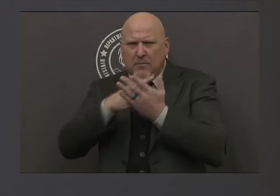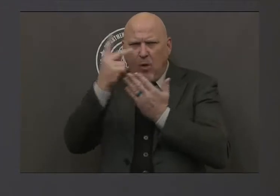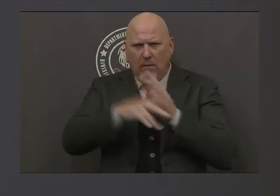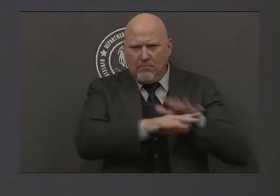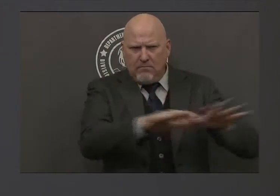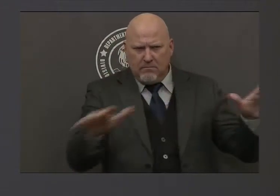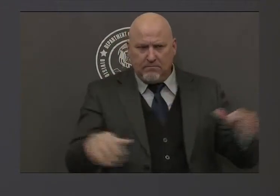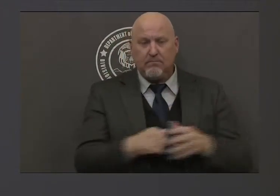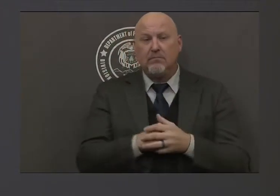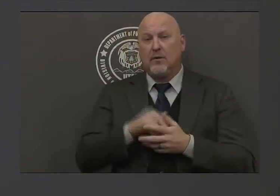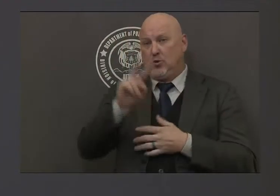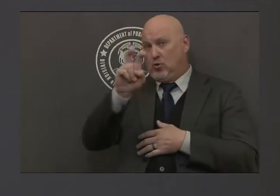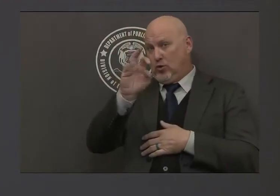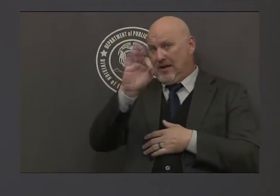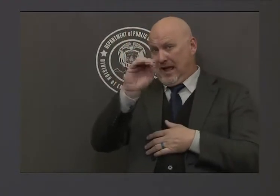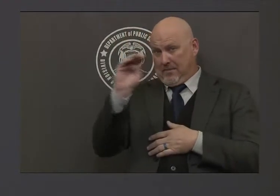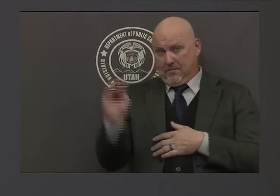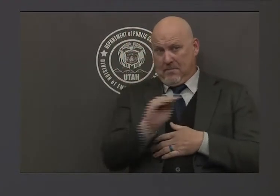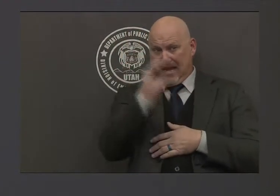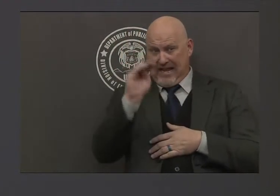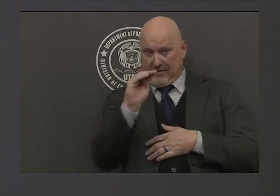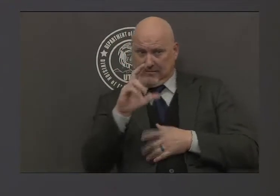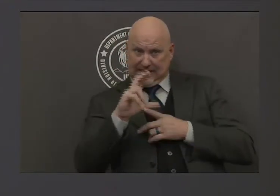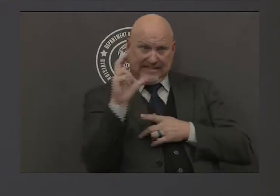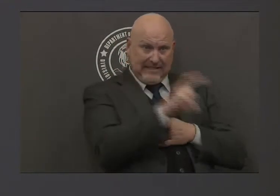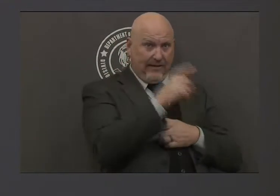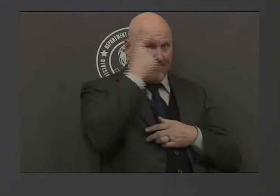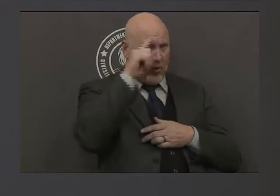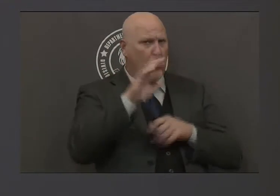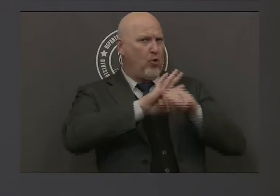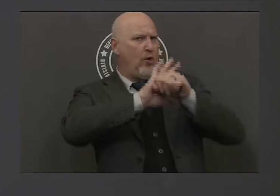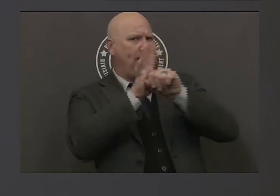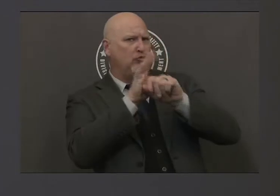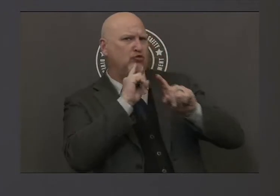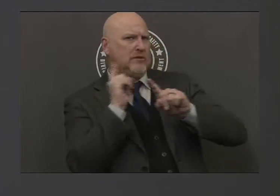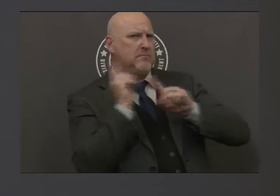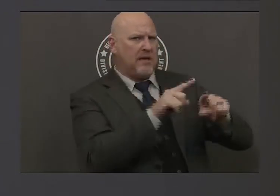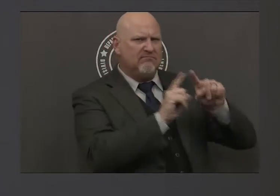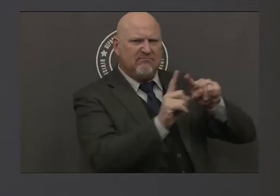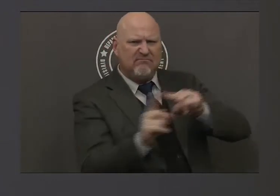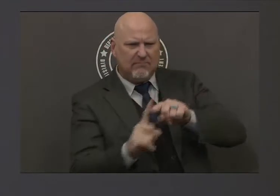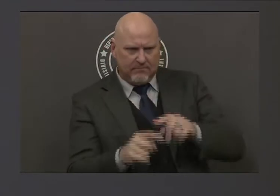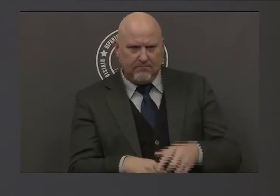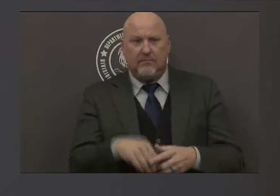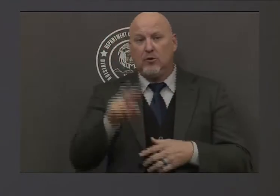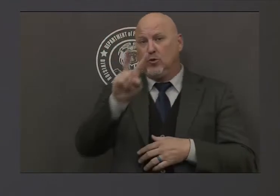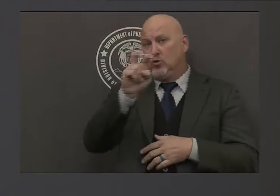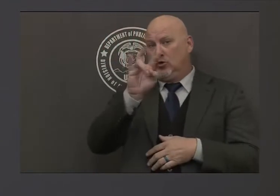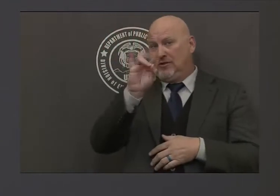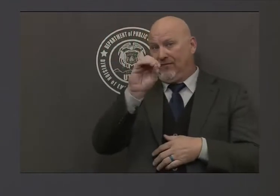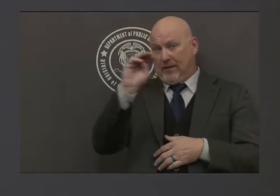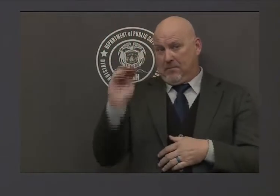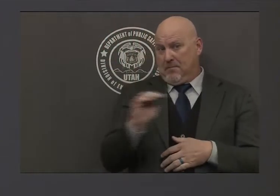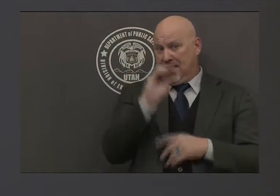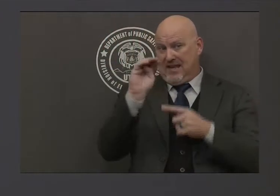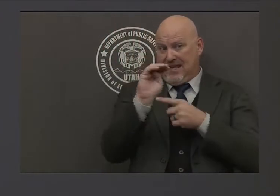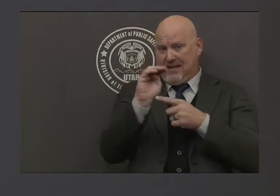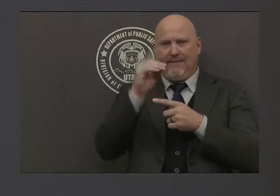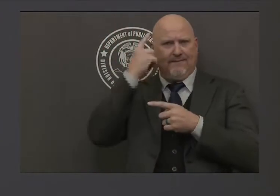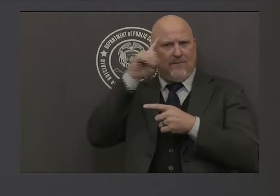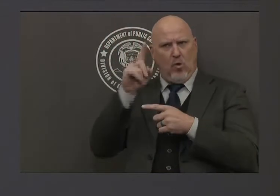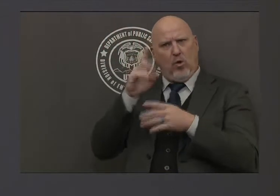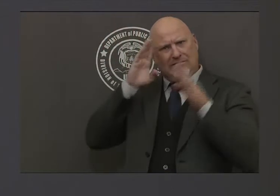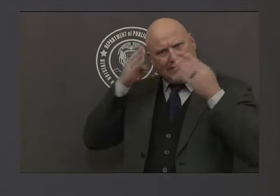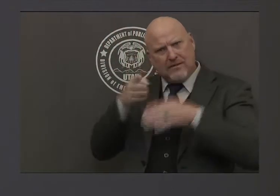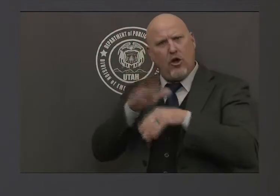response. $249 million was allocated to economic response to the pandemic. $248